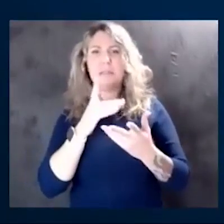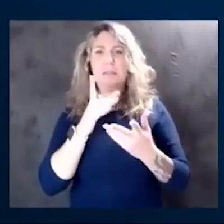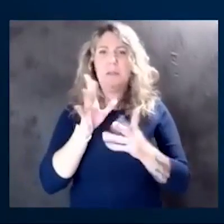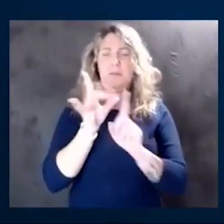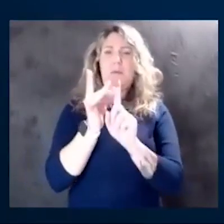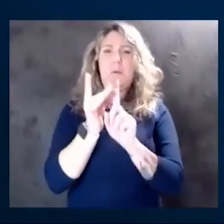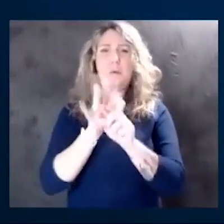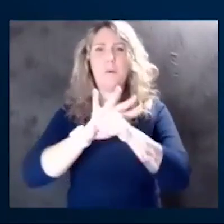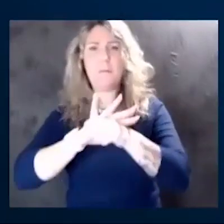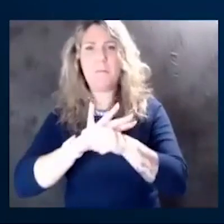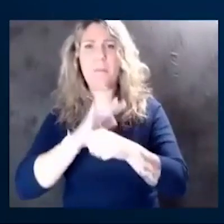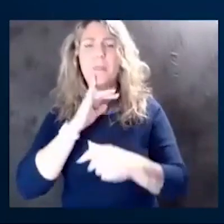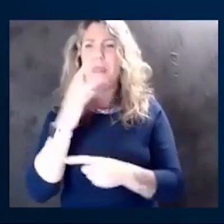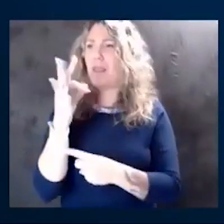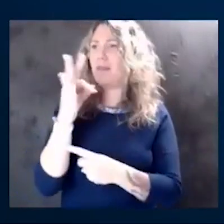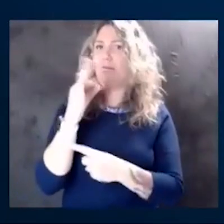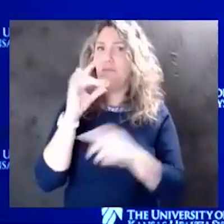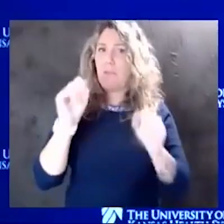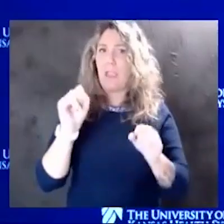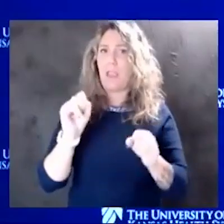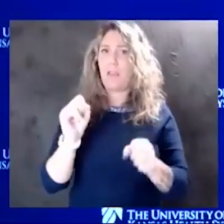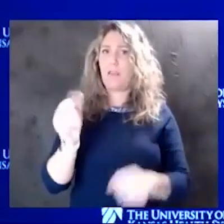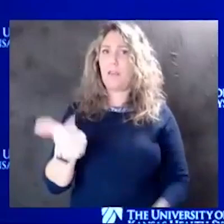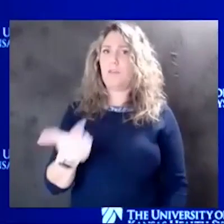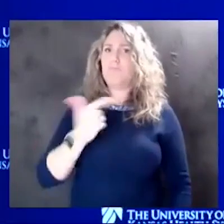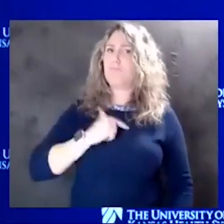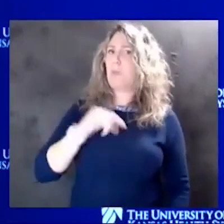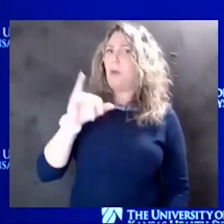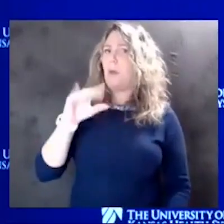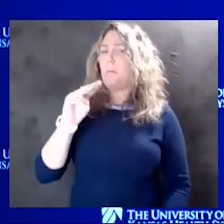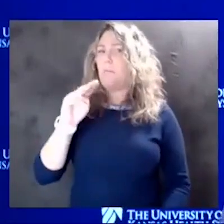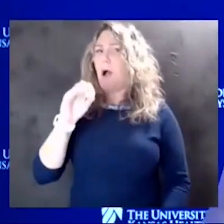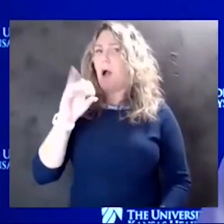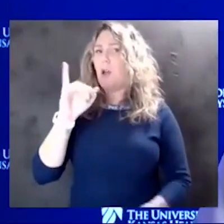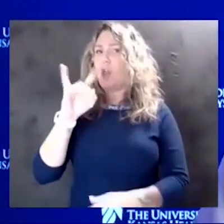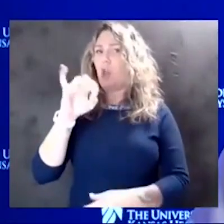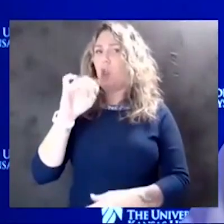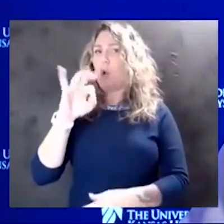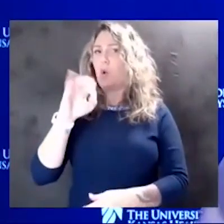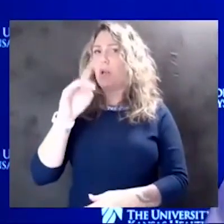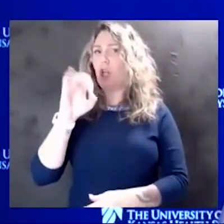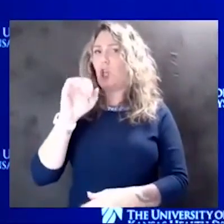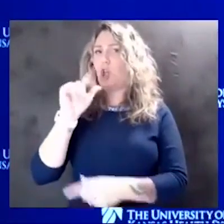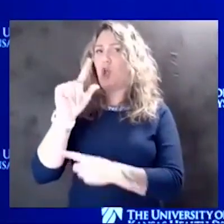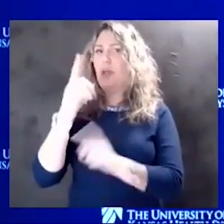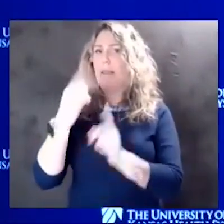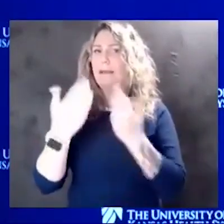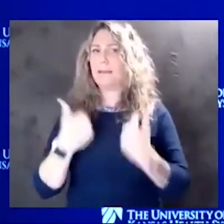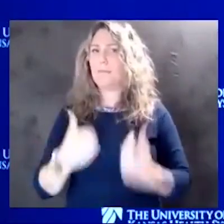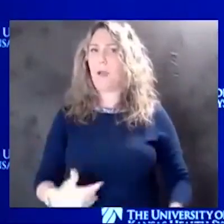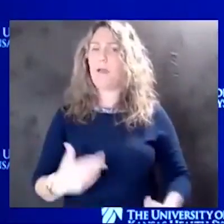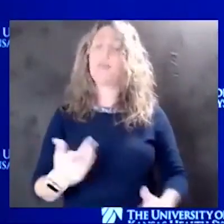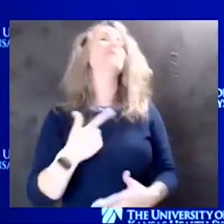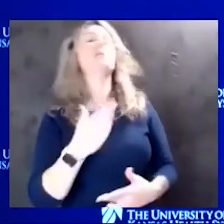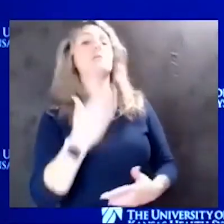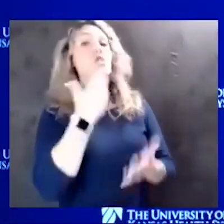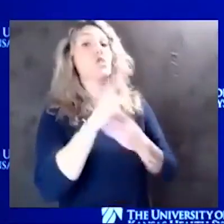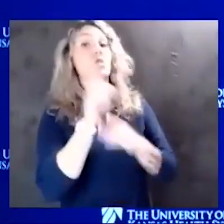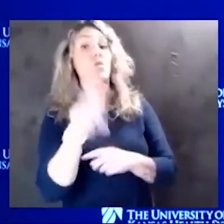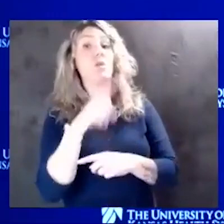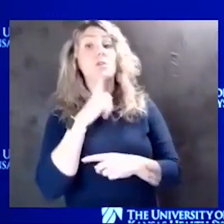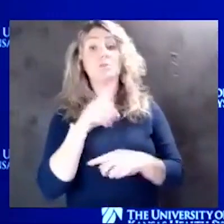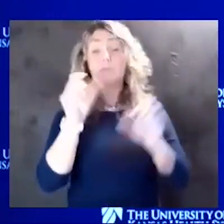That's a good question. Yeah, I was talking with our therapeutics group and Dr. Bari yesterday. You can get it if you